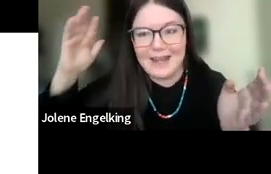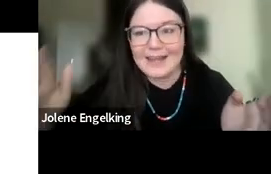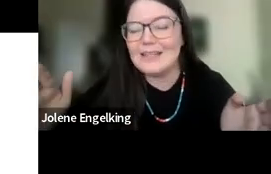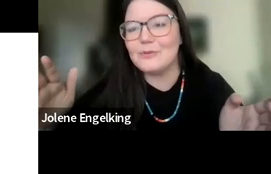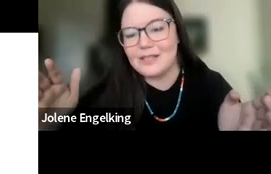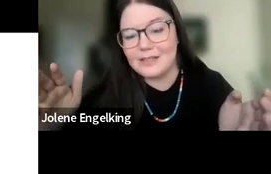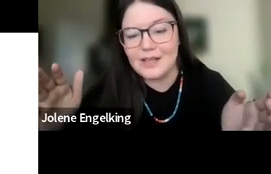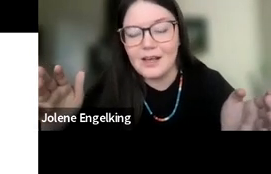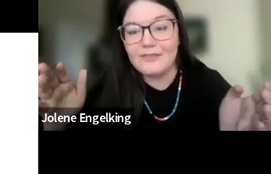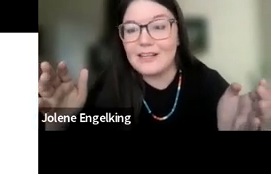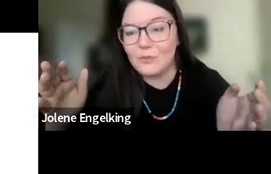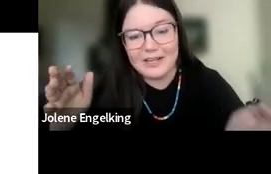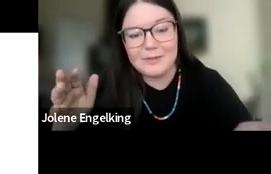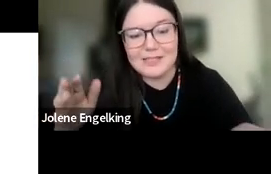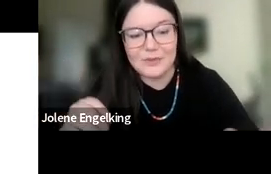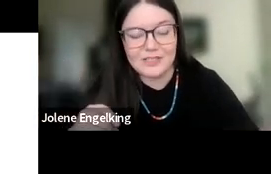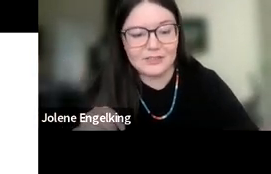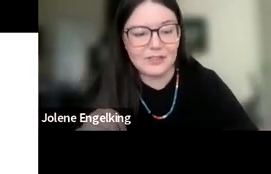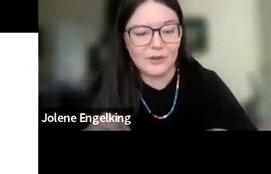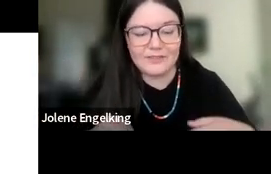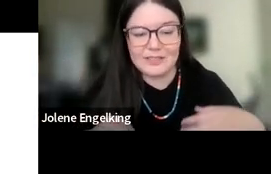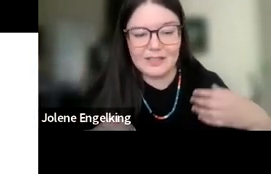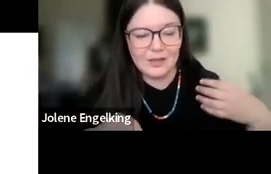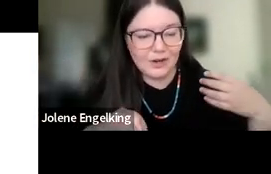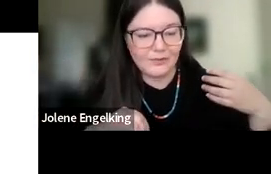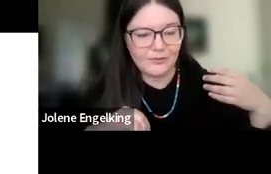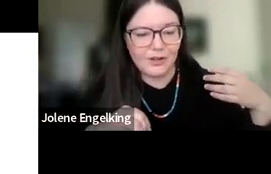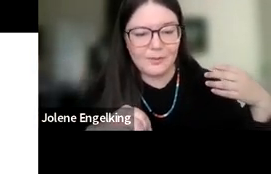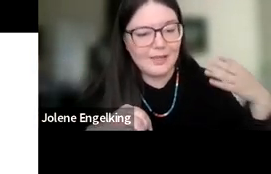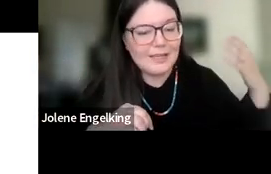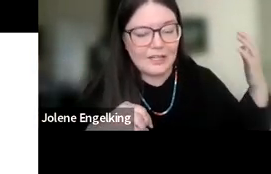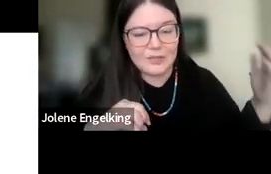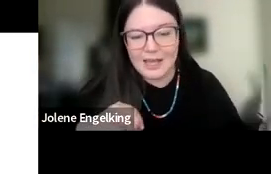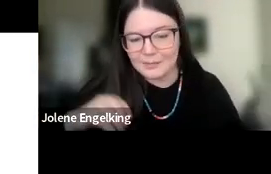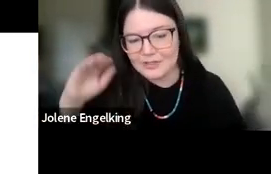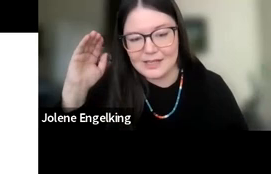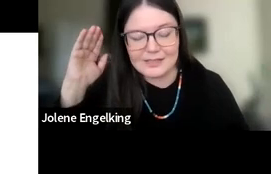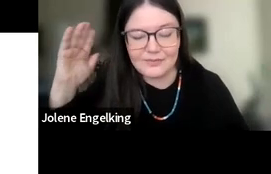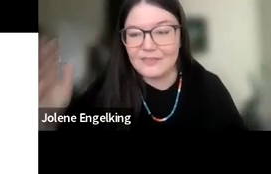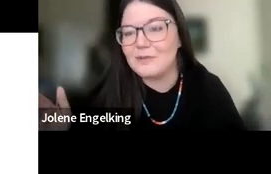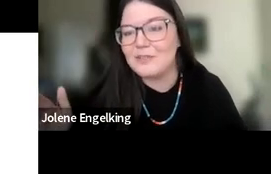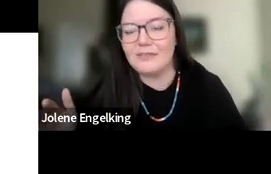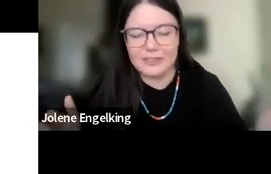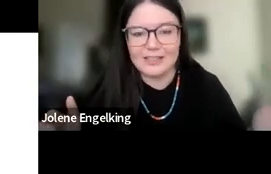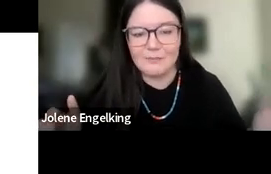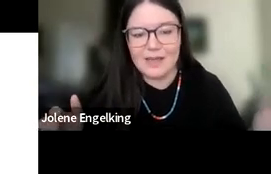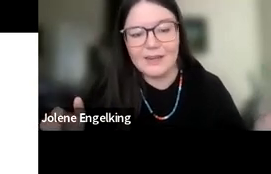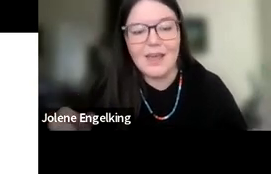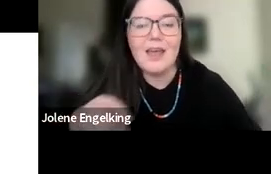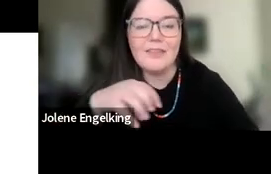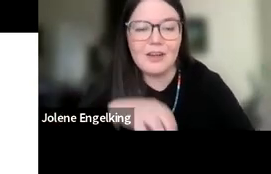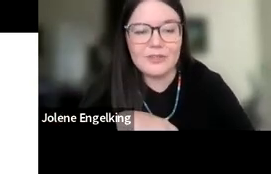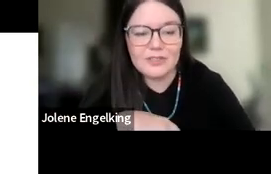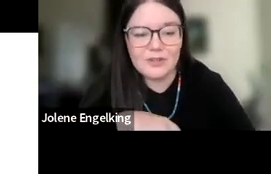to 90% of Native women have been sexually assaulted, where I've seen anywhere from, 10% to 50% of our Native